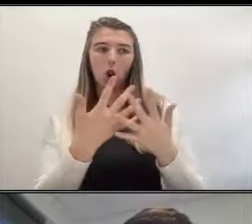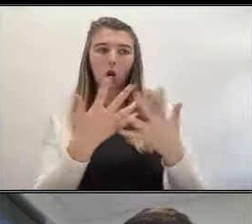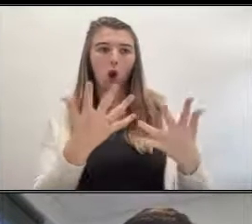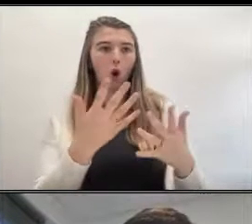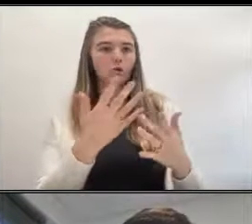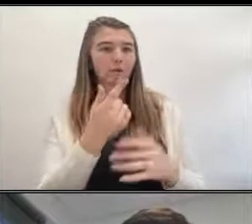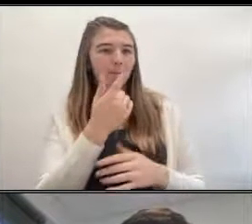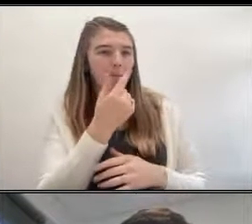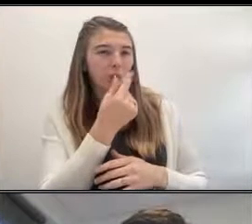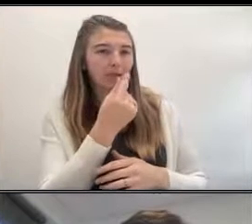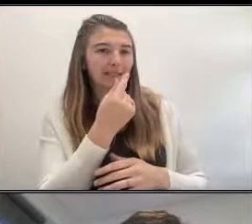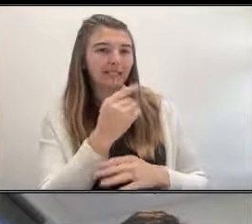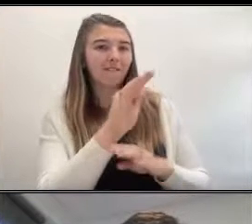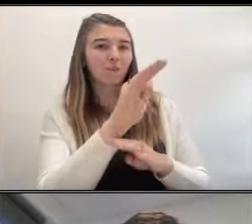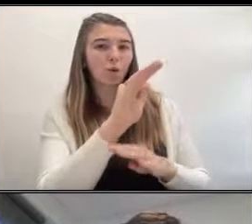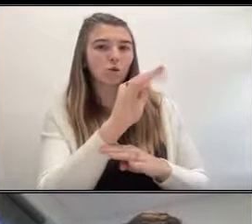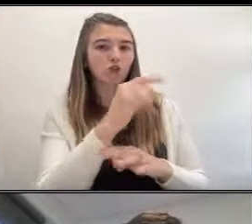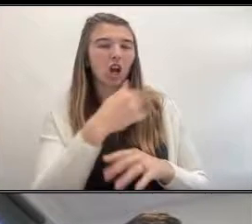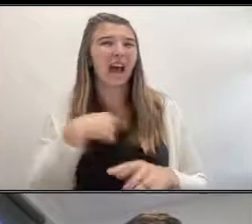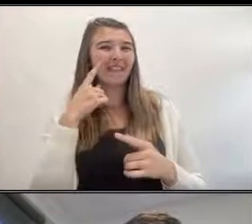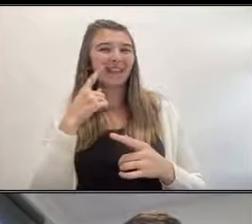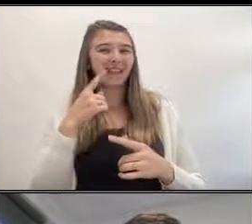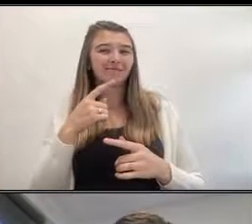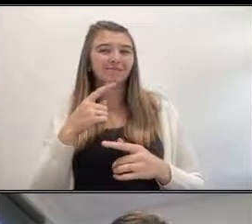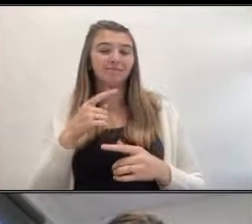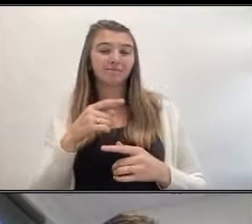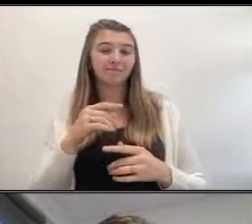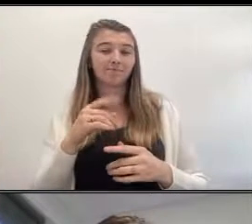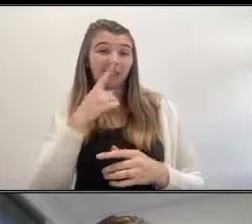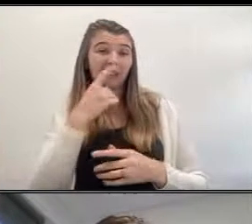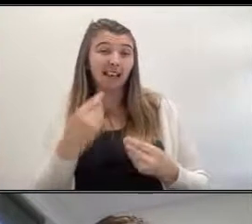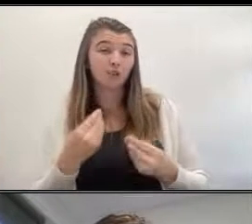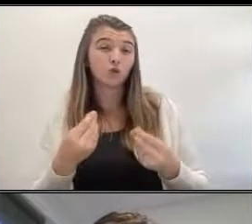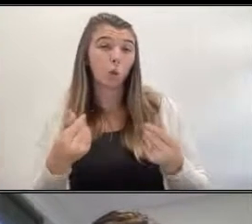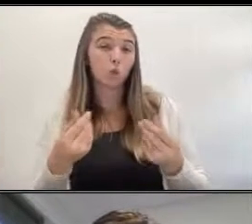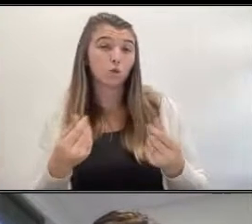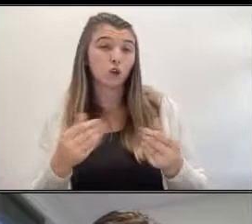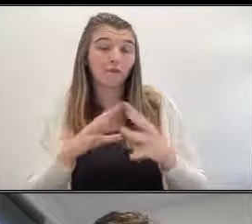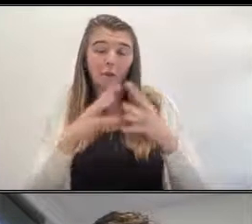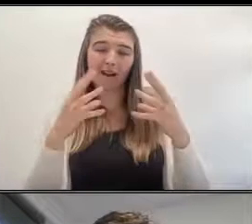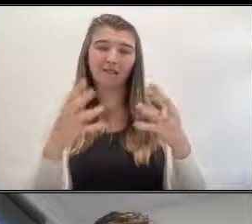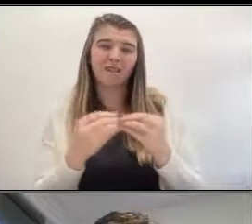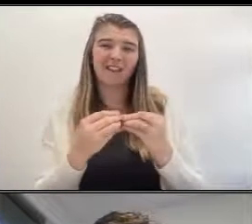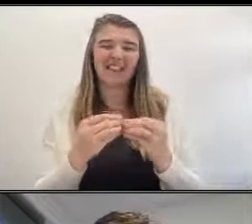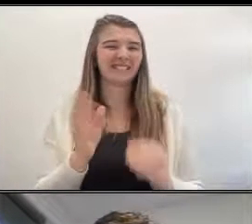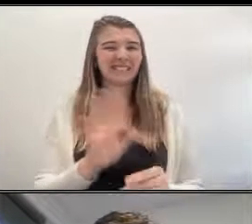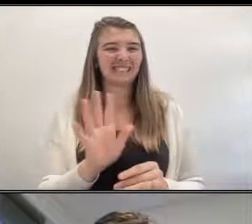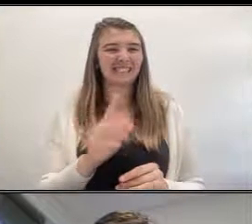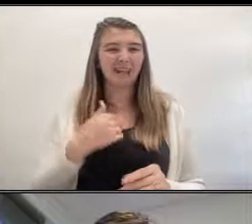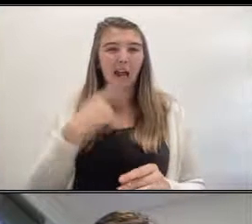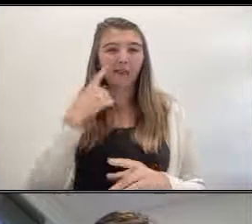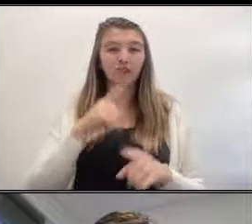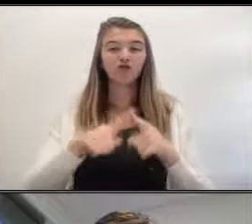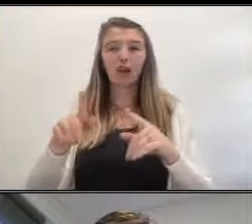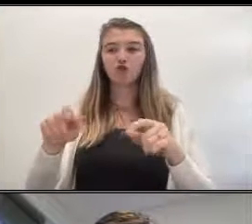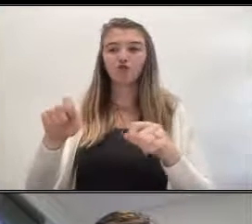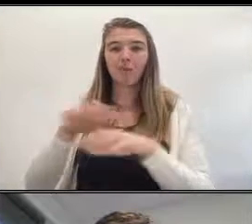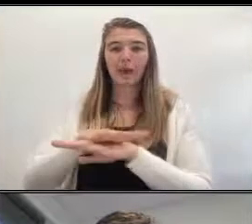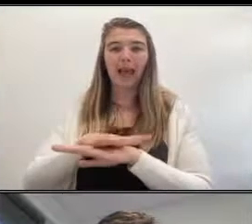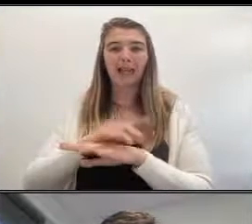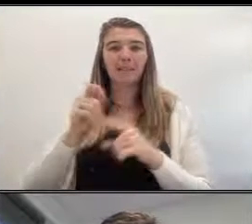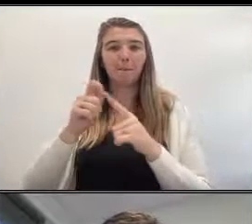bullet solution. And there is no point in trying, you know, to replace, say, PET bottles with